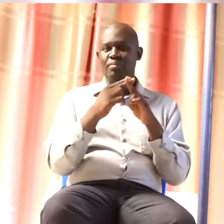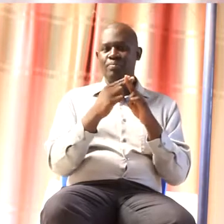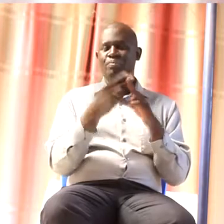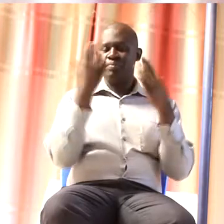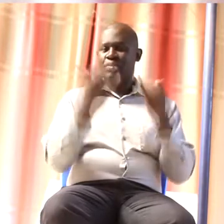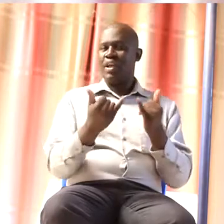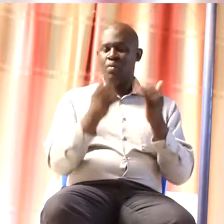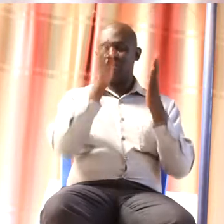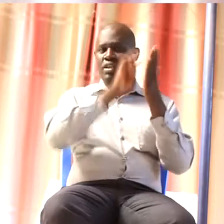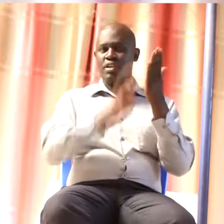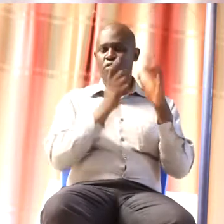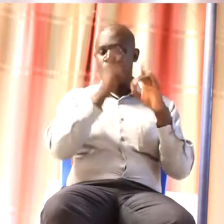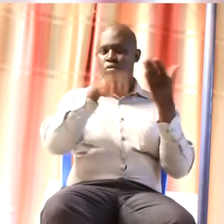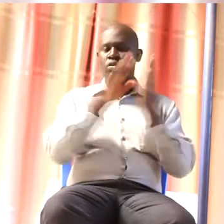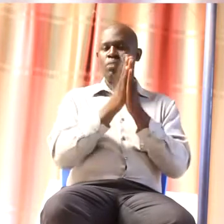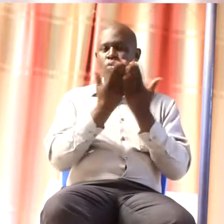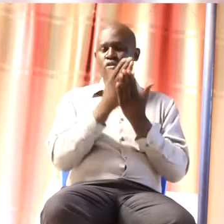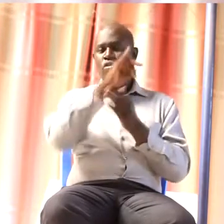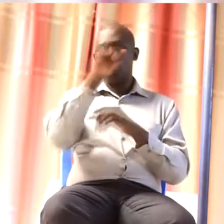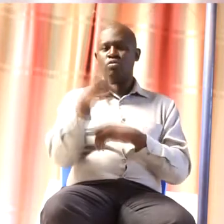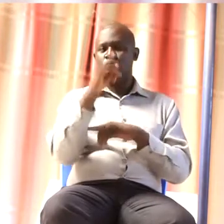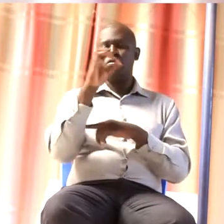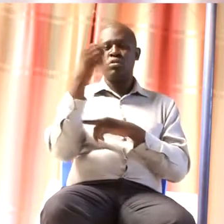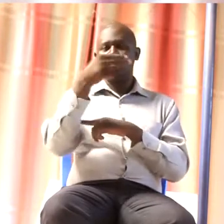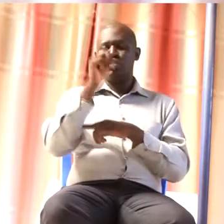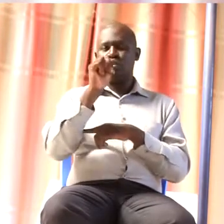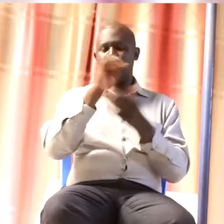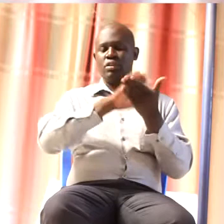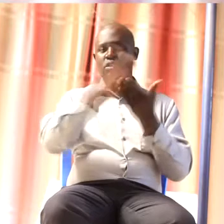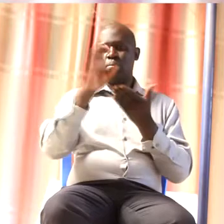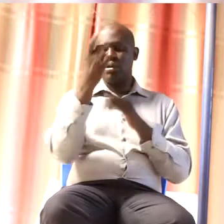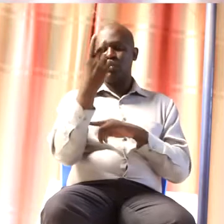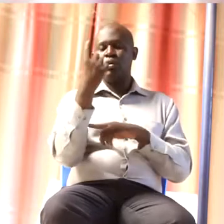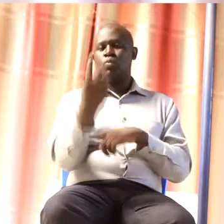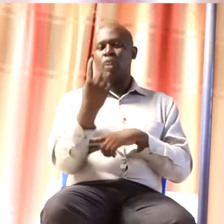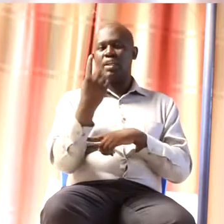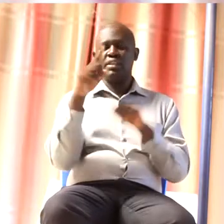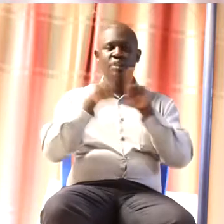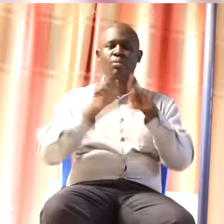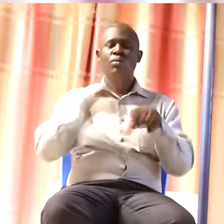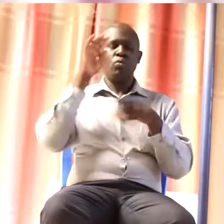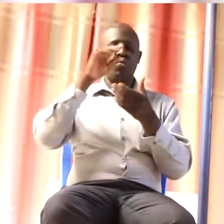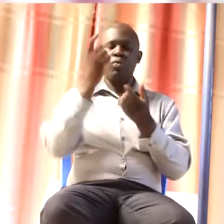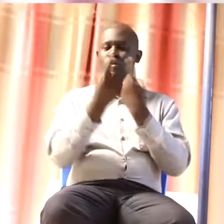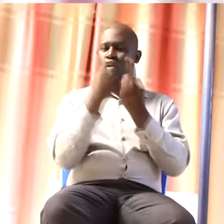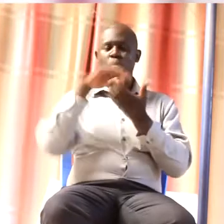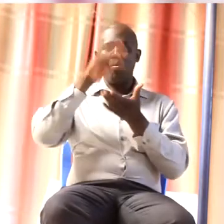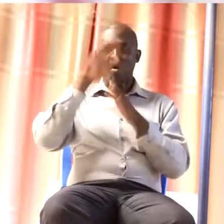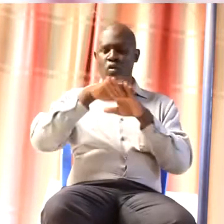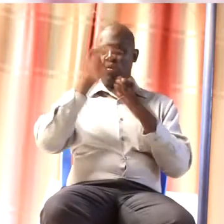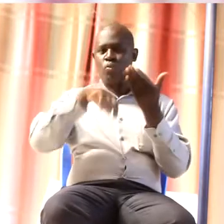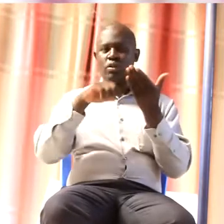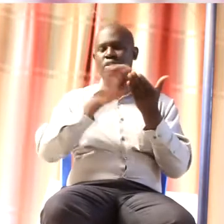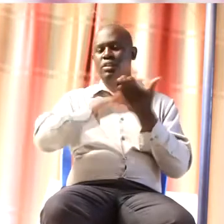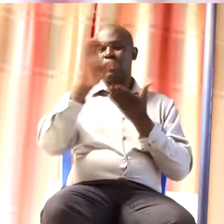book of John, chapter 21. And I'll read it. And I'll put more emphasis on verse 6. That should be my